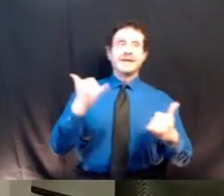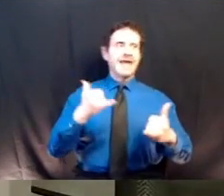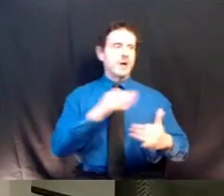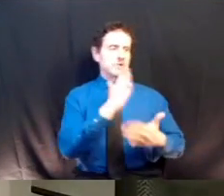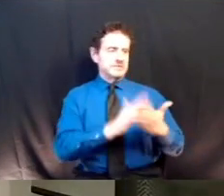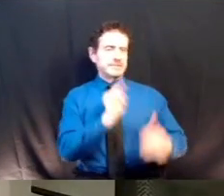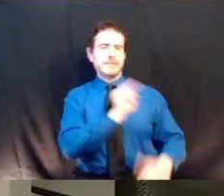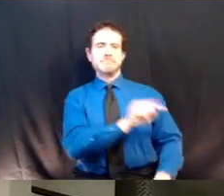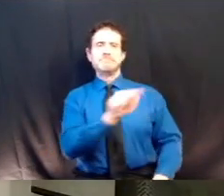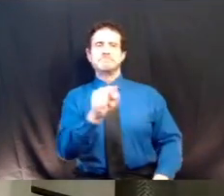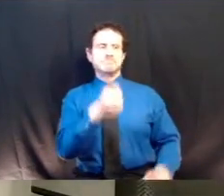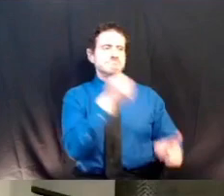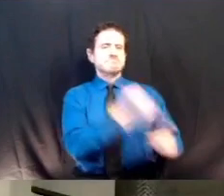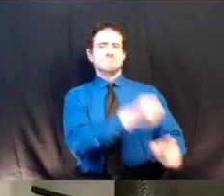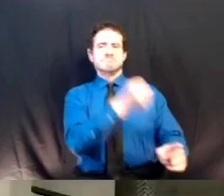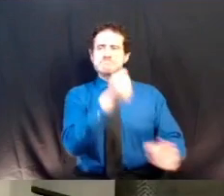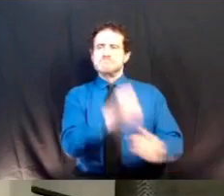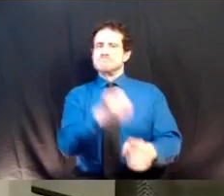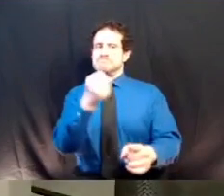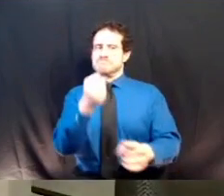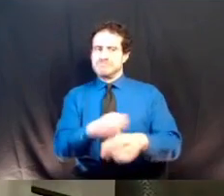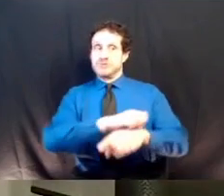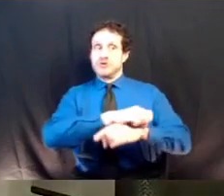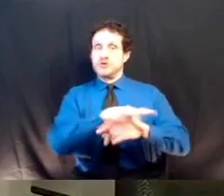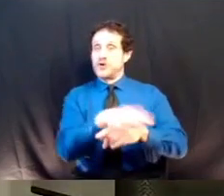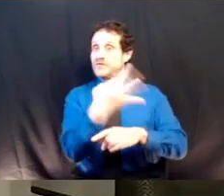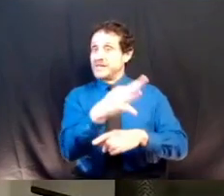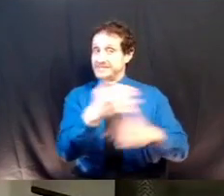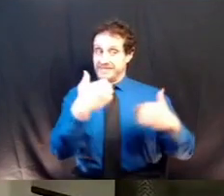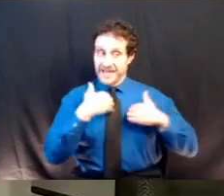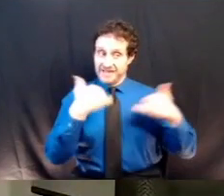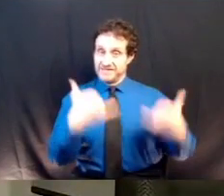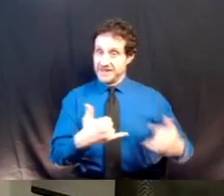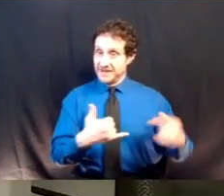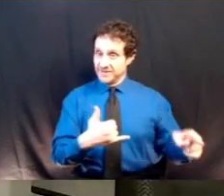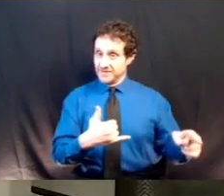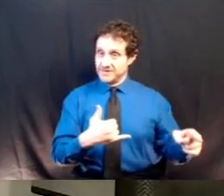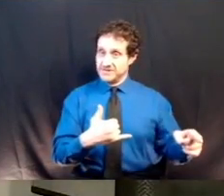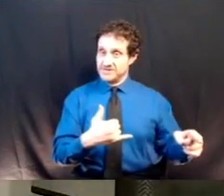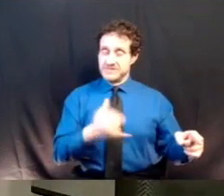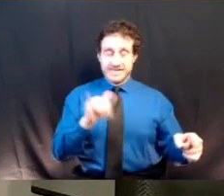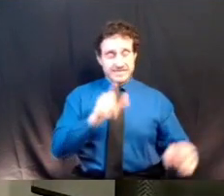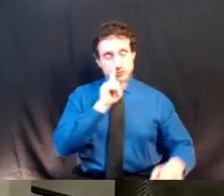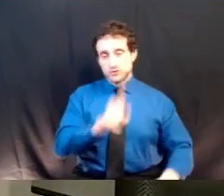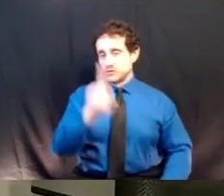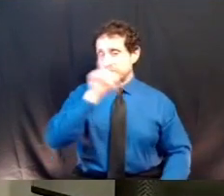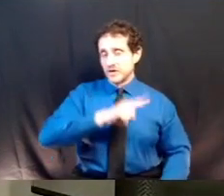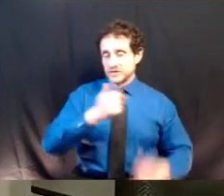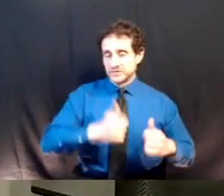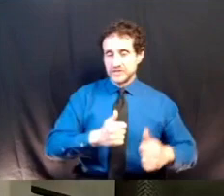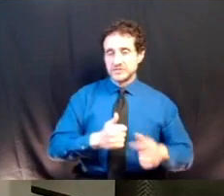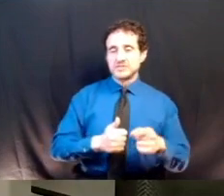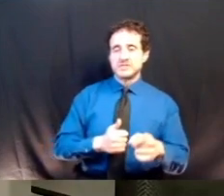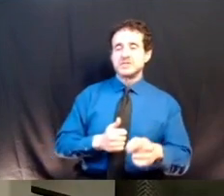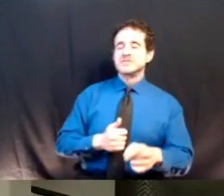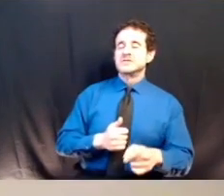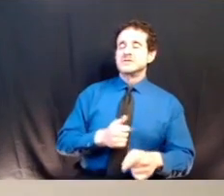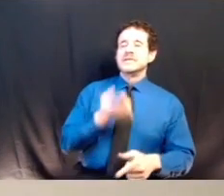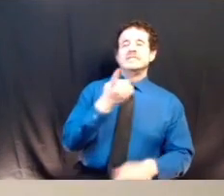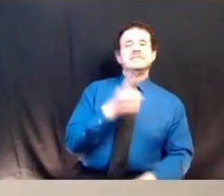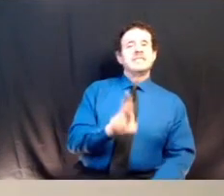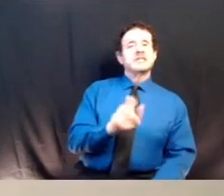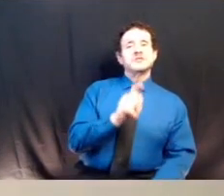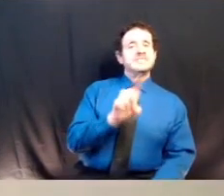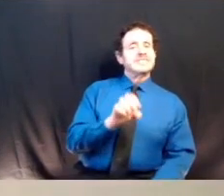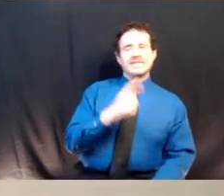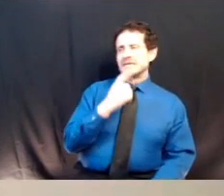were tracked back to the Open Up rally at the Thompson Center, any COVID-19 cases? I don't have that information, but I can try to see